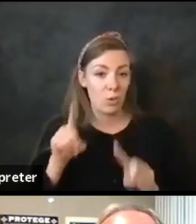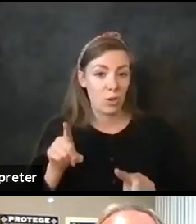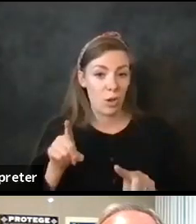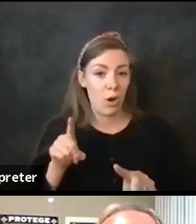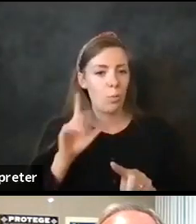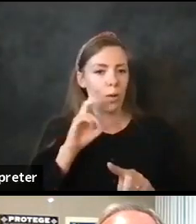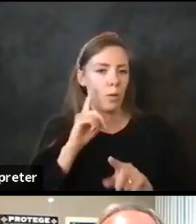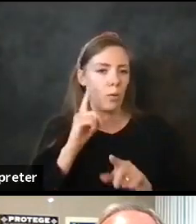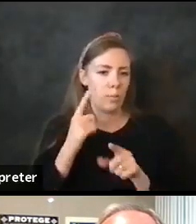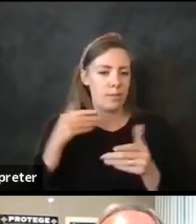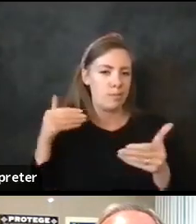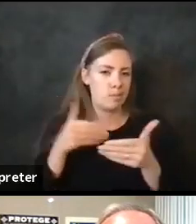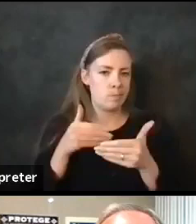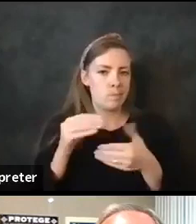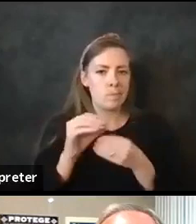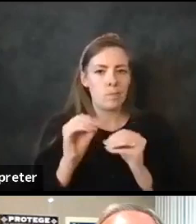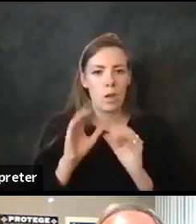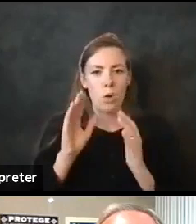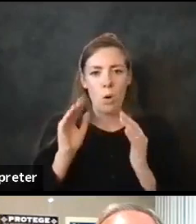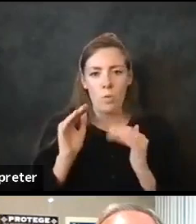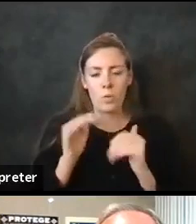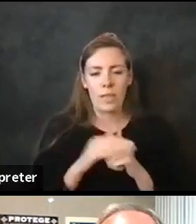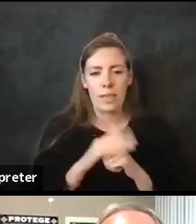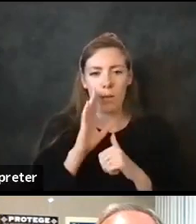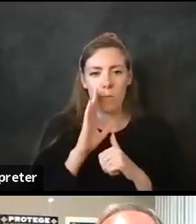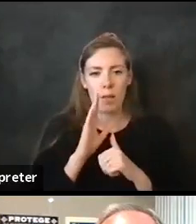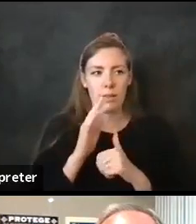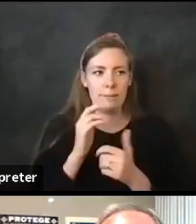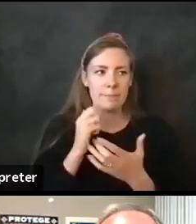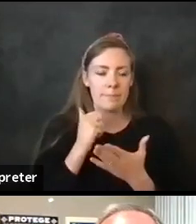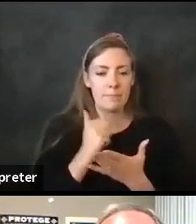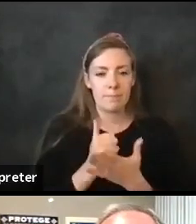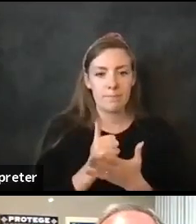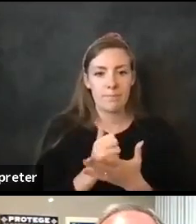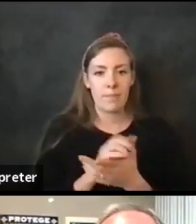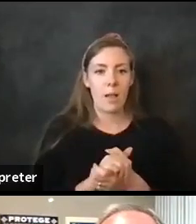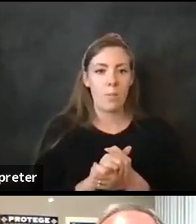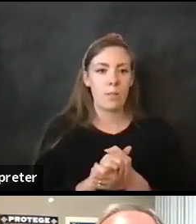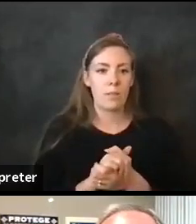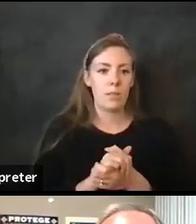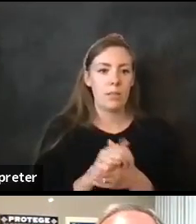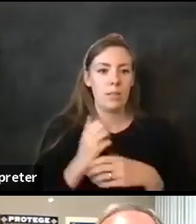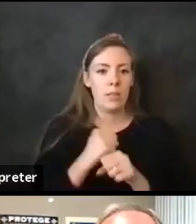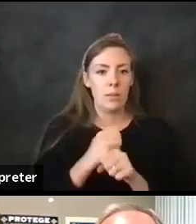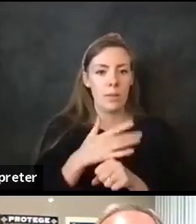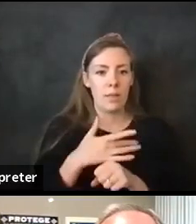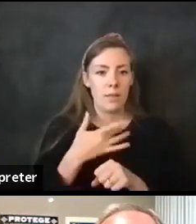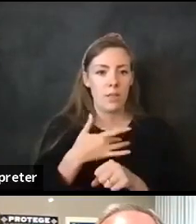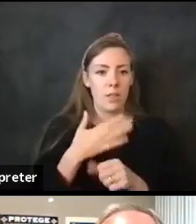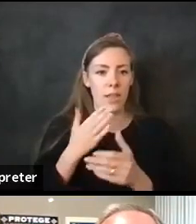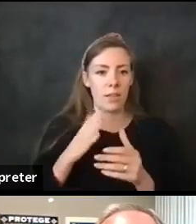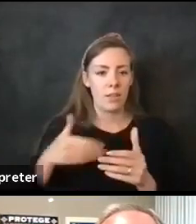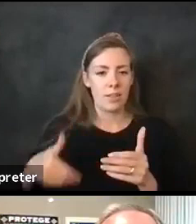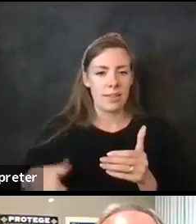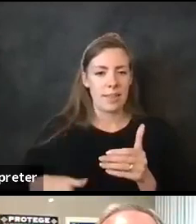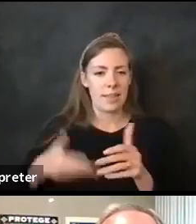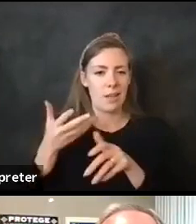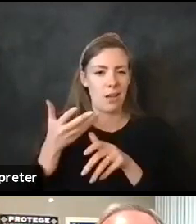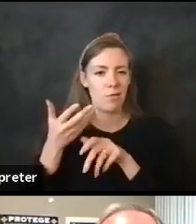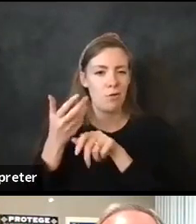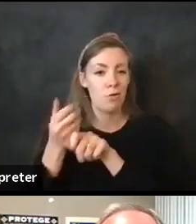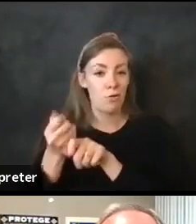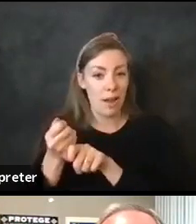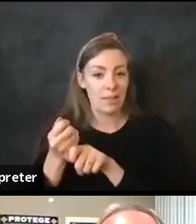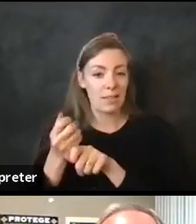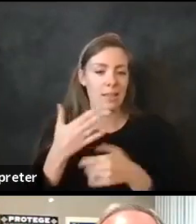right where our offices are. So hopefully that'll, as everybody's been saying, make there feel like there's a sense of trust and that it's convenient